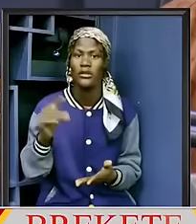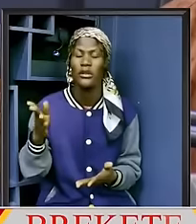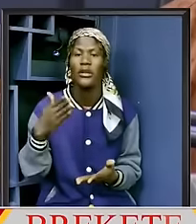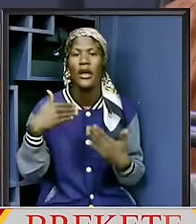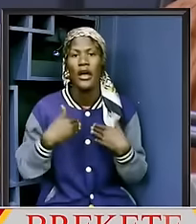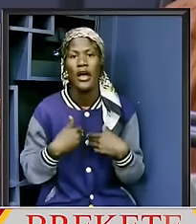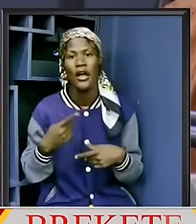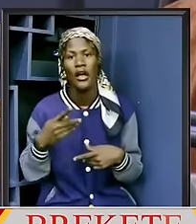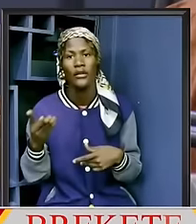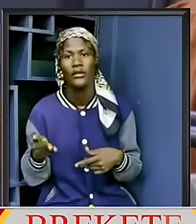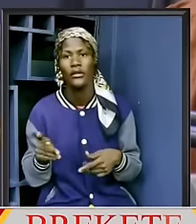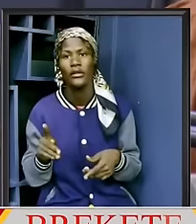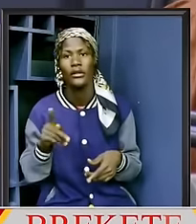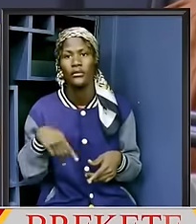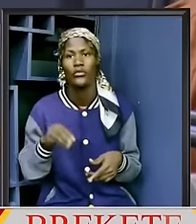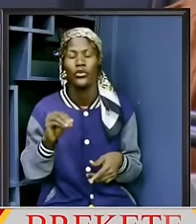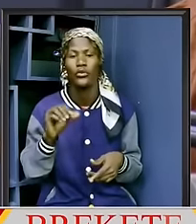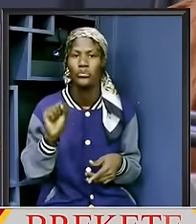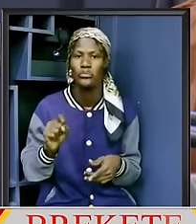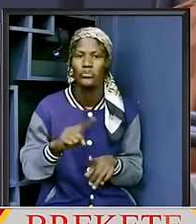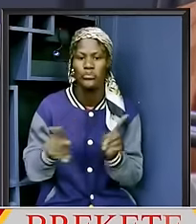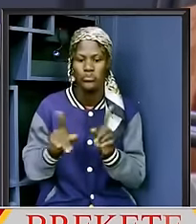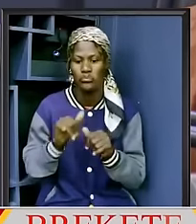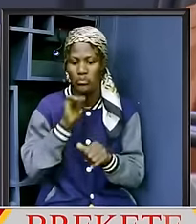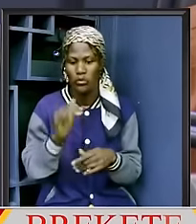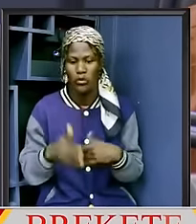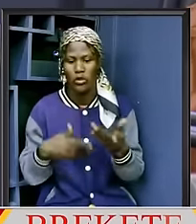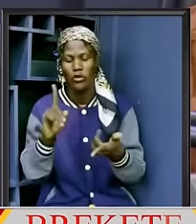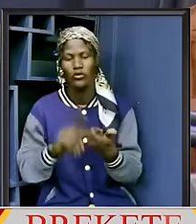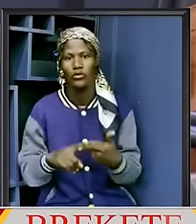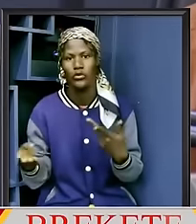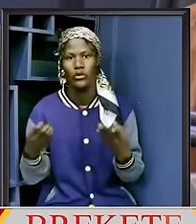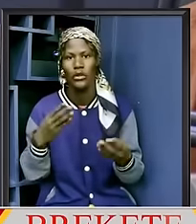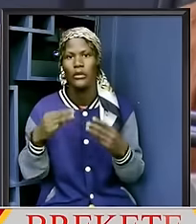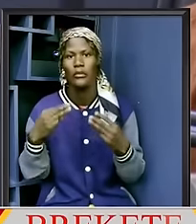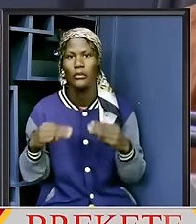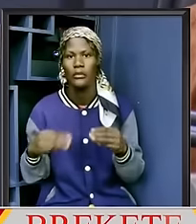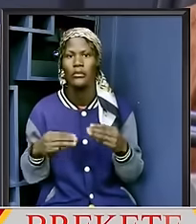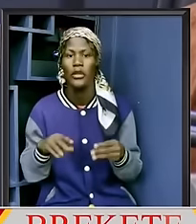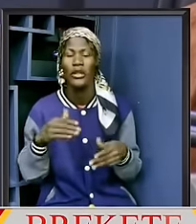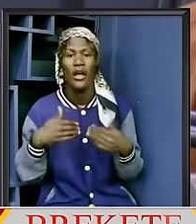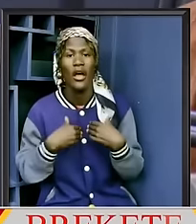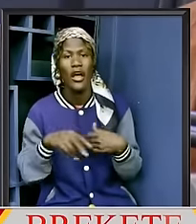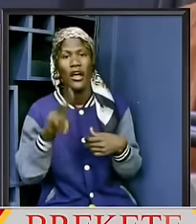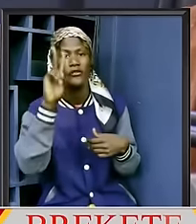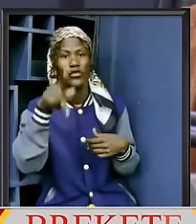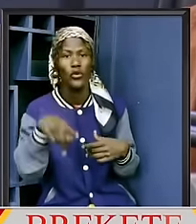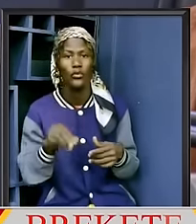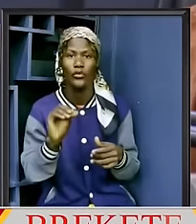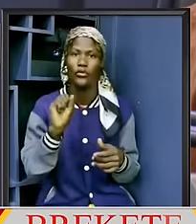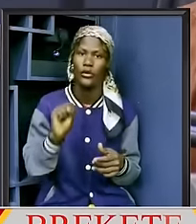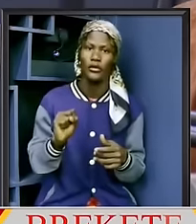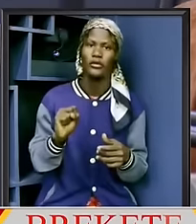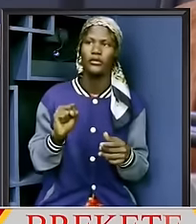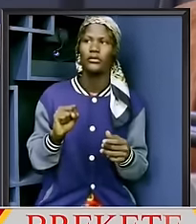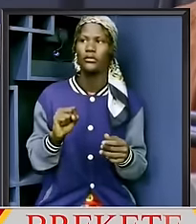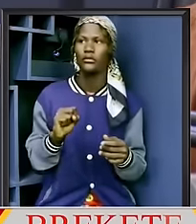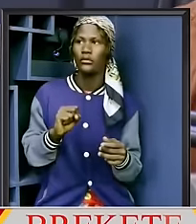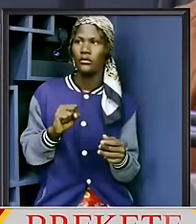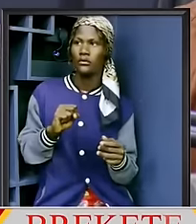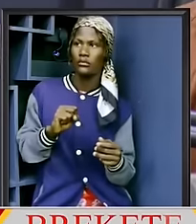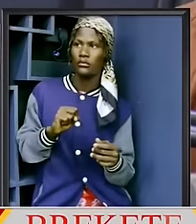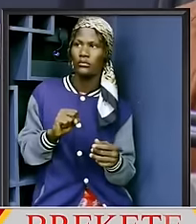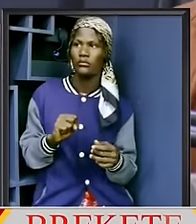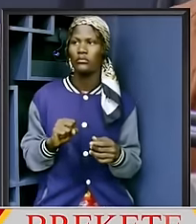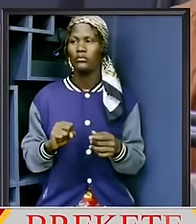POS, but they did not give any of the the marketer. They can call any marketer. How many POS they get? They have two. And they don't give anybody? No, even not the